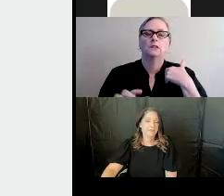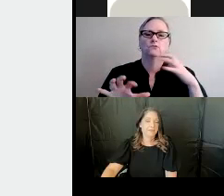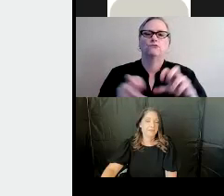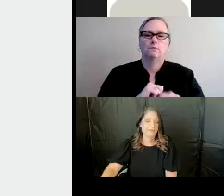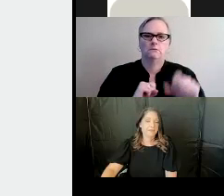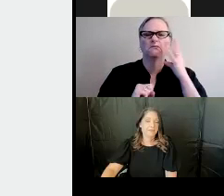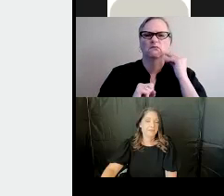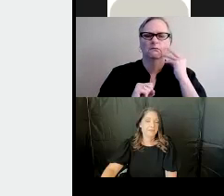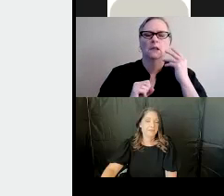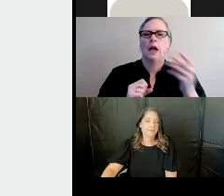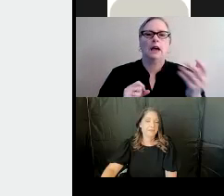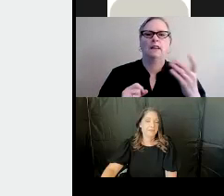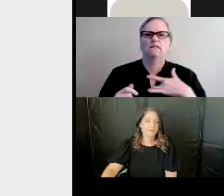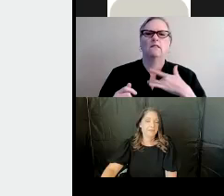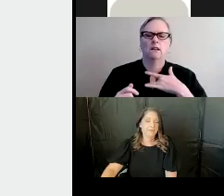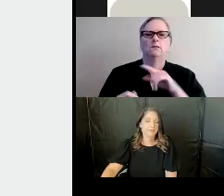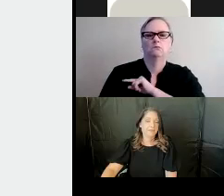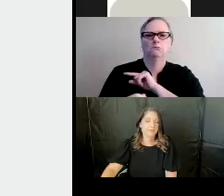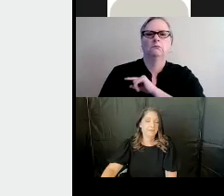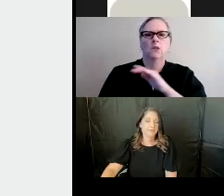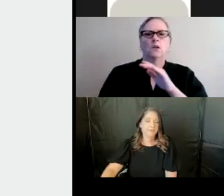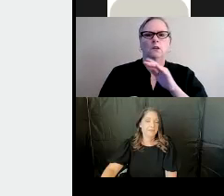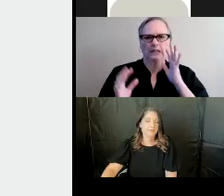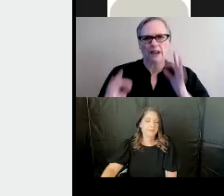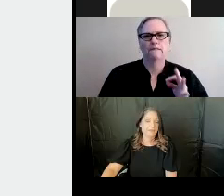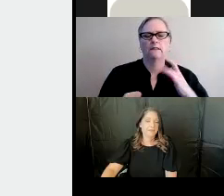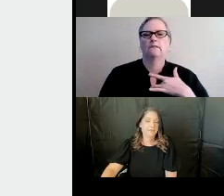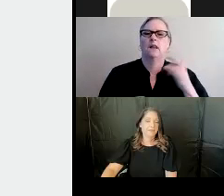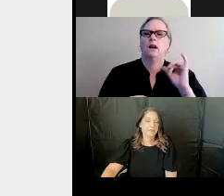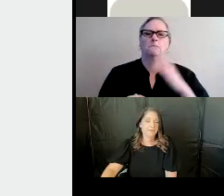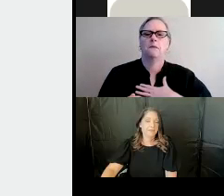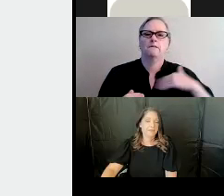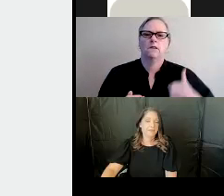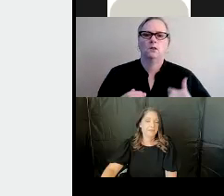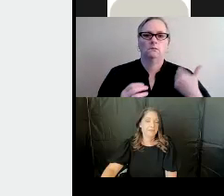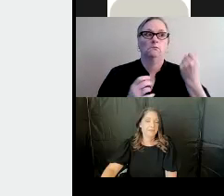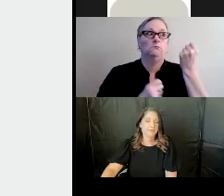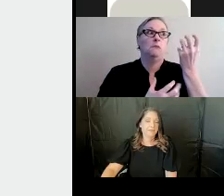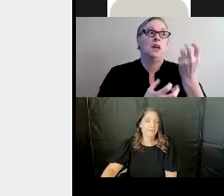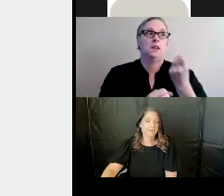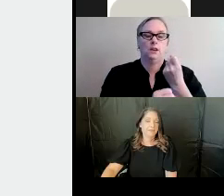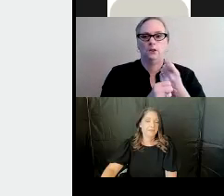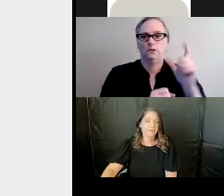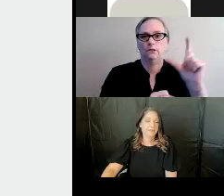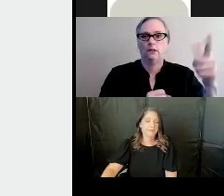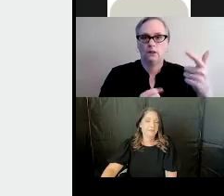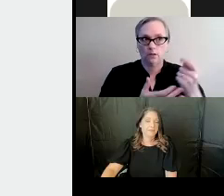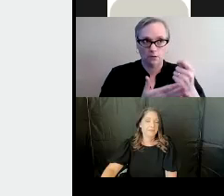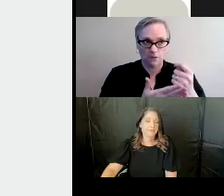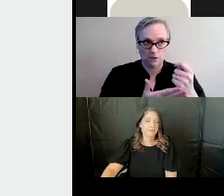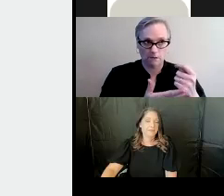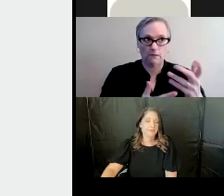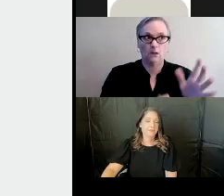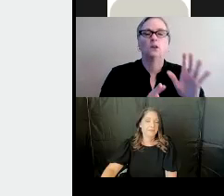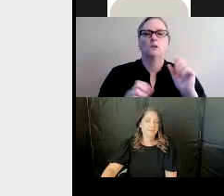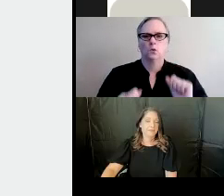was convinced that it was my fault. Many years after therapy, I was able to talk about it. And just